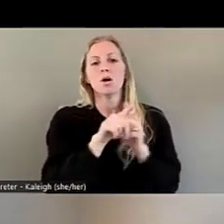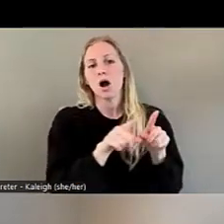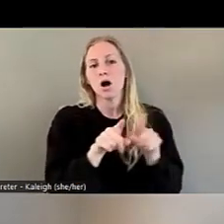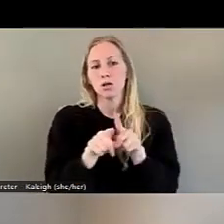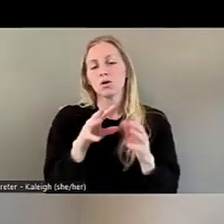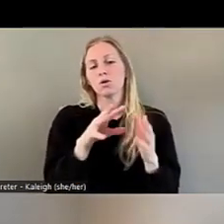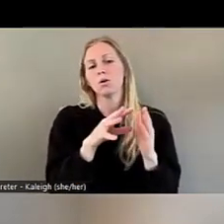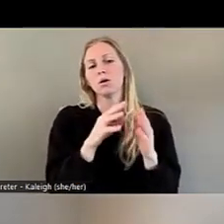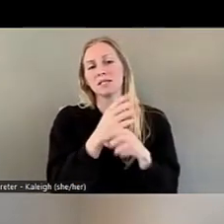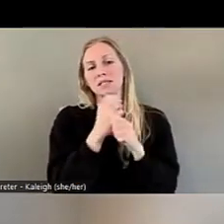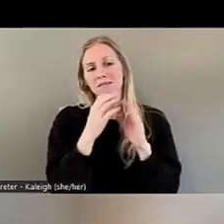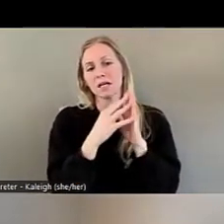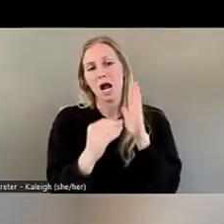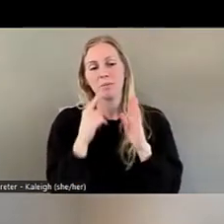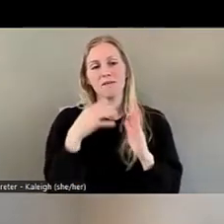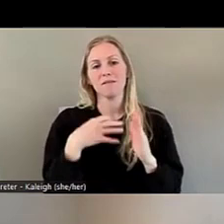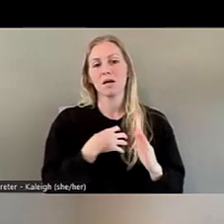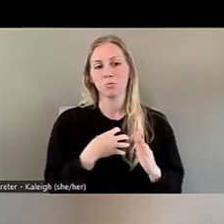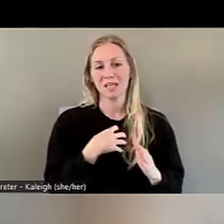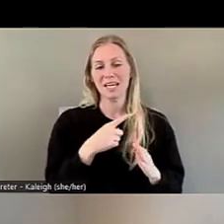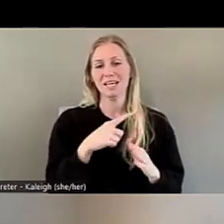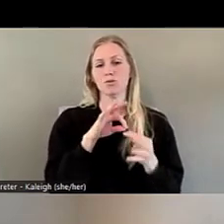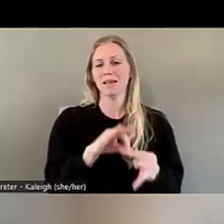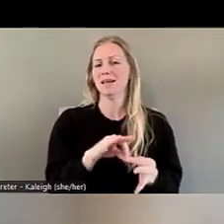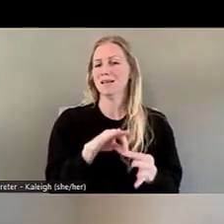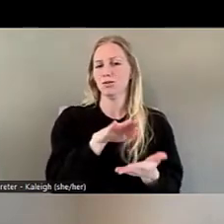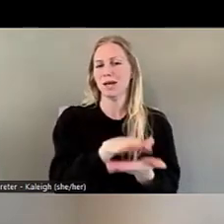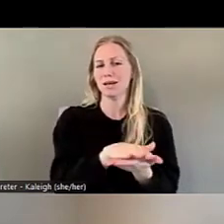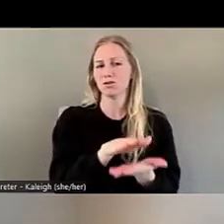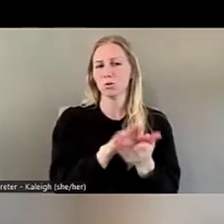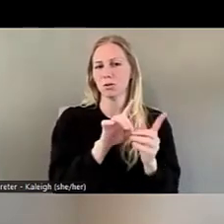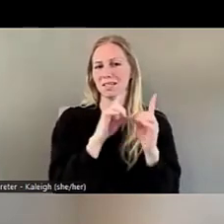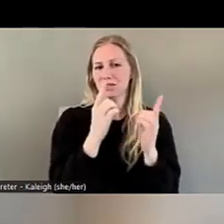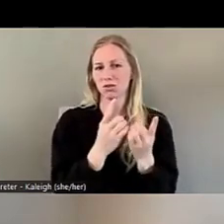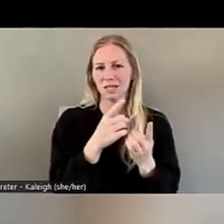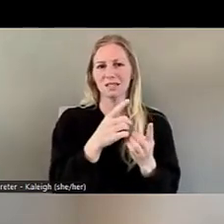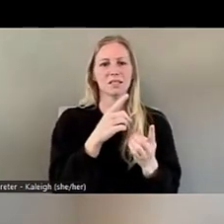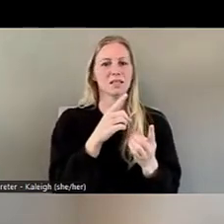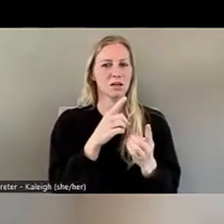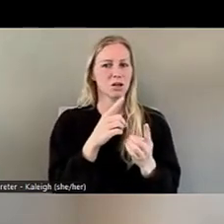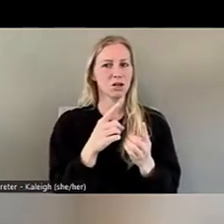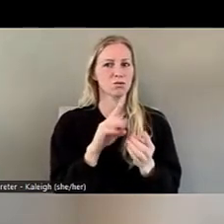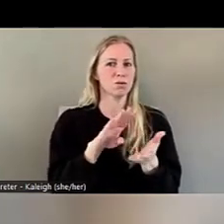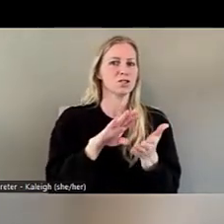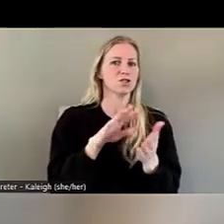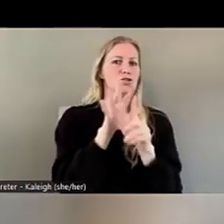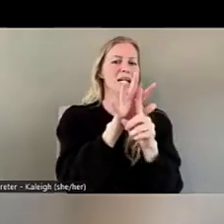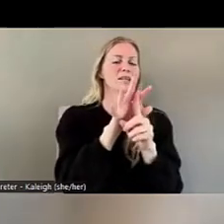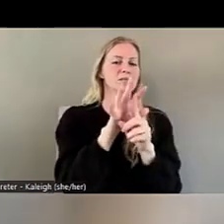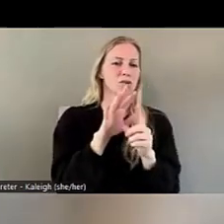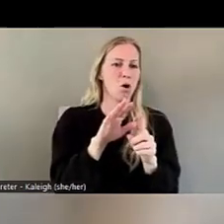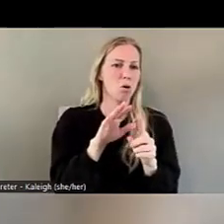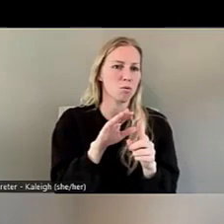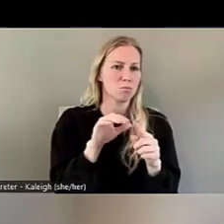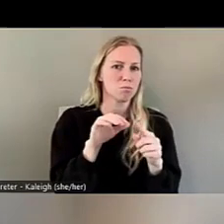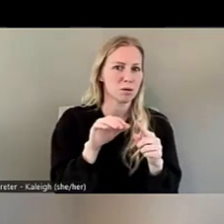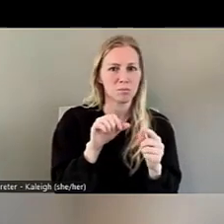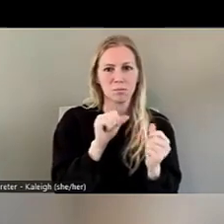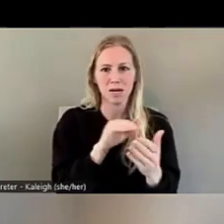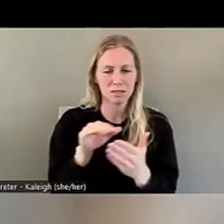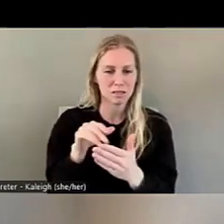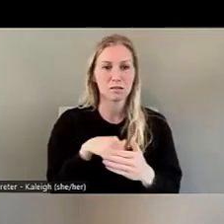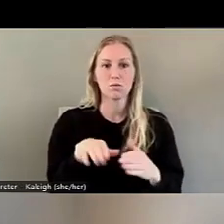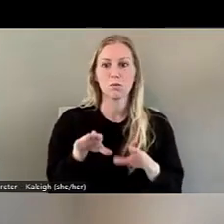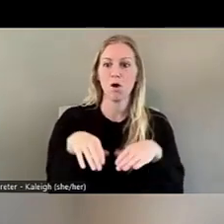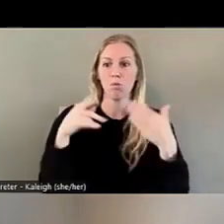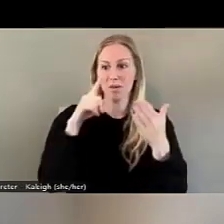of Education about this district's seclusion and restraint practices. Once we opened our investigation, we